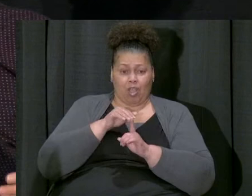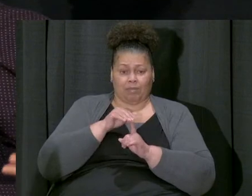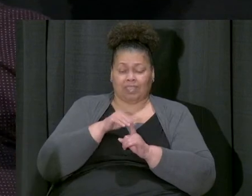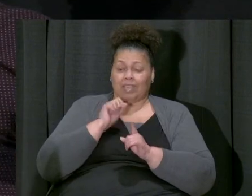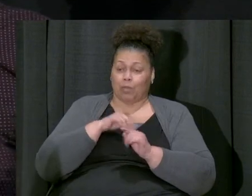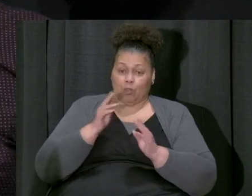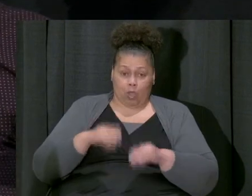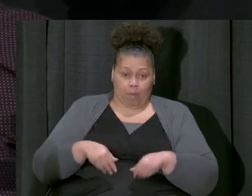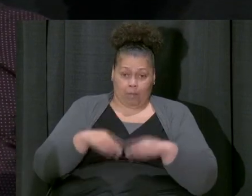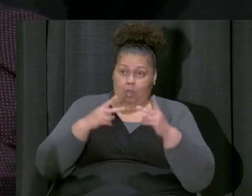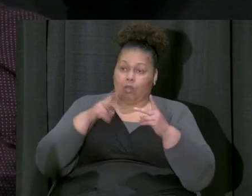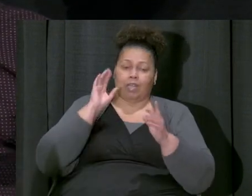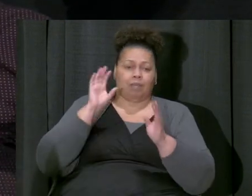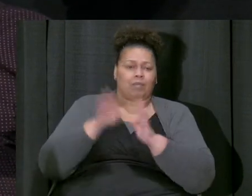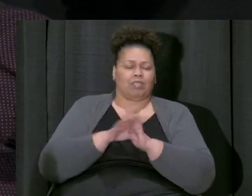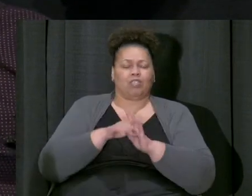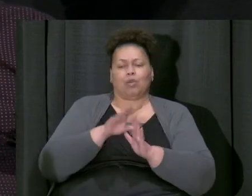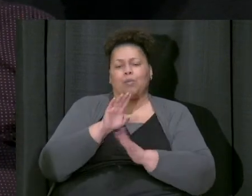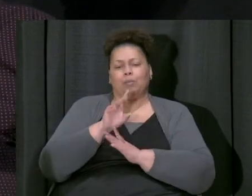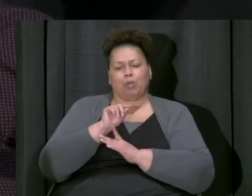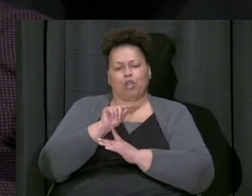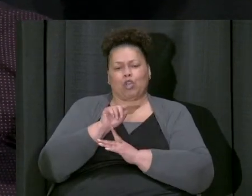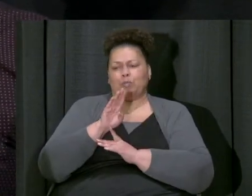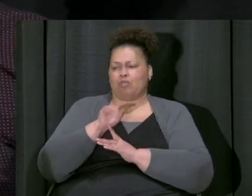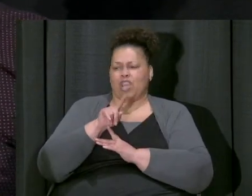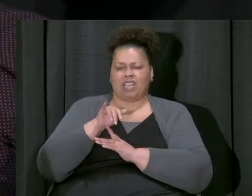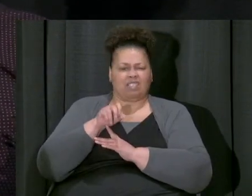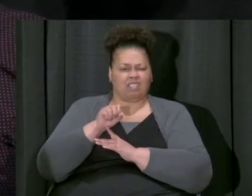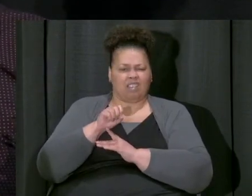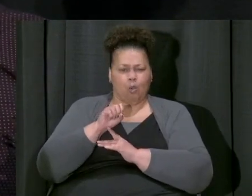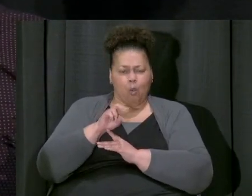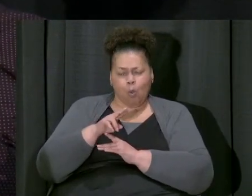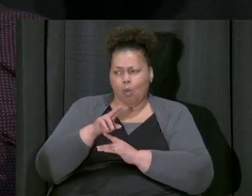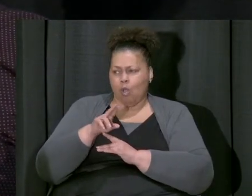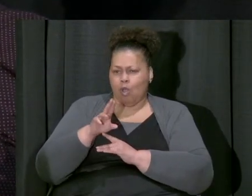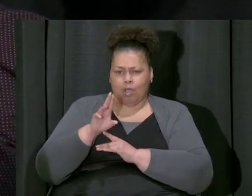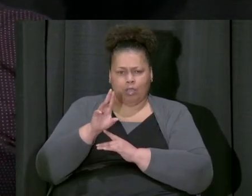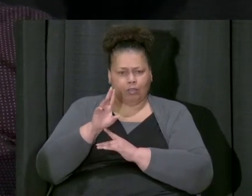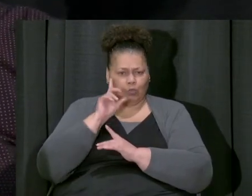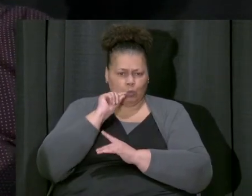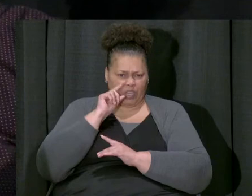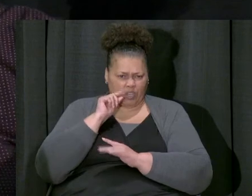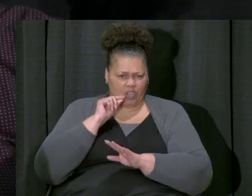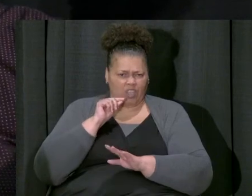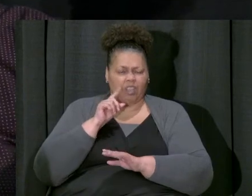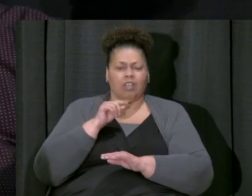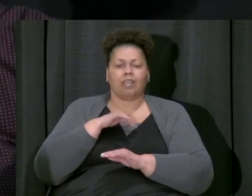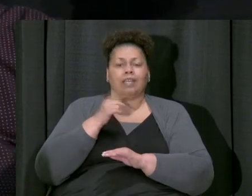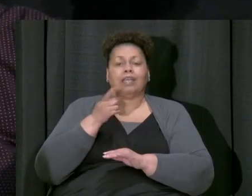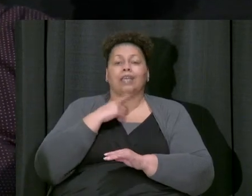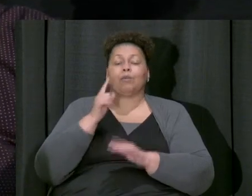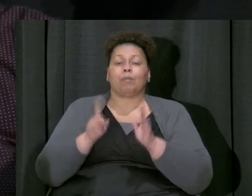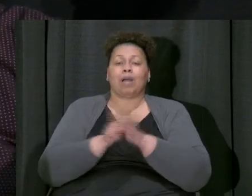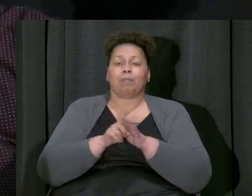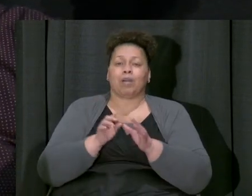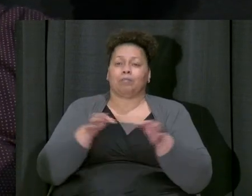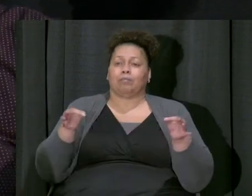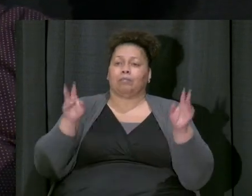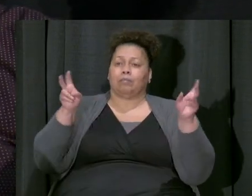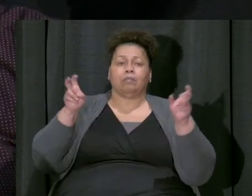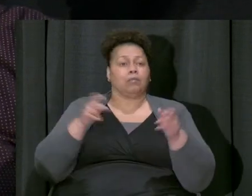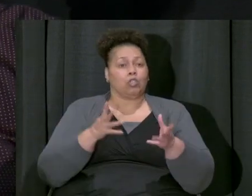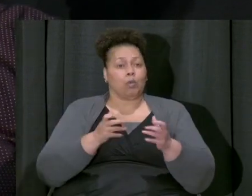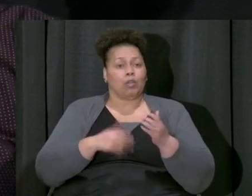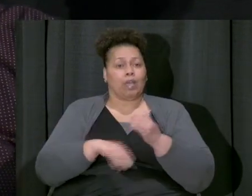image to something like WordPress or Twitter, it'll say, hey, do you want to add some alt text to this, right? And I think thinking about it from that